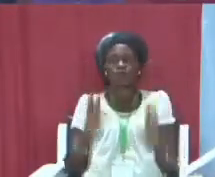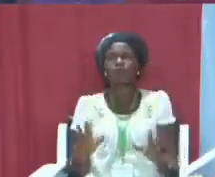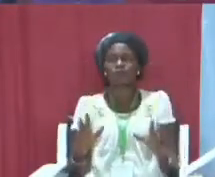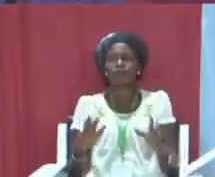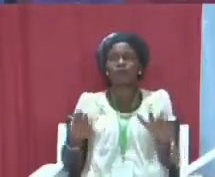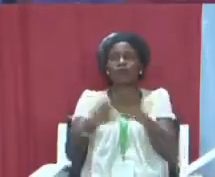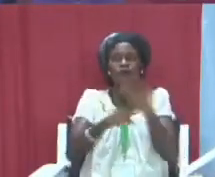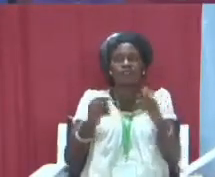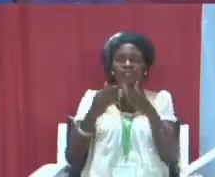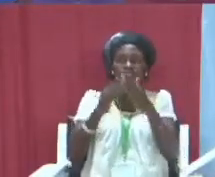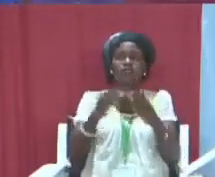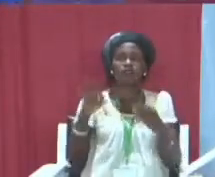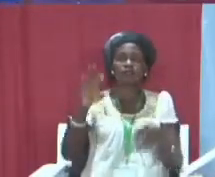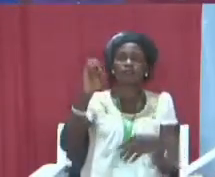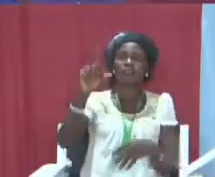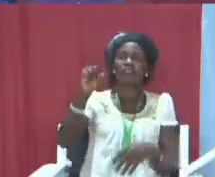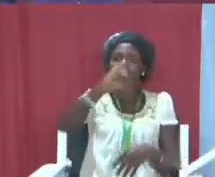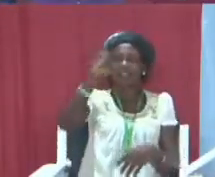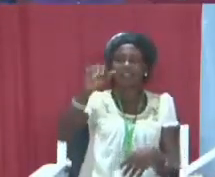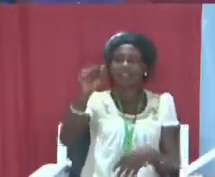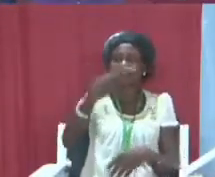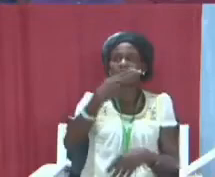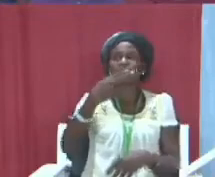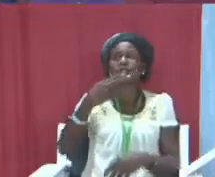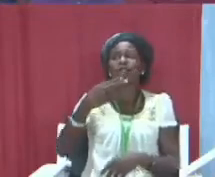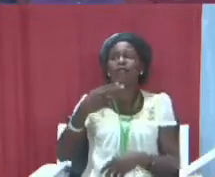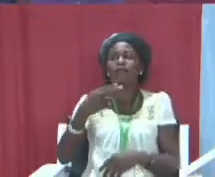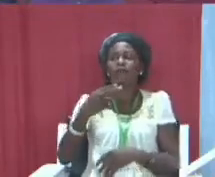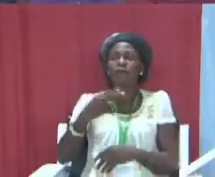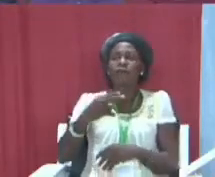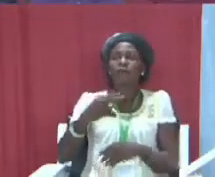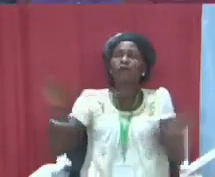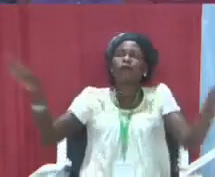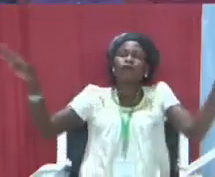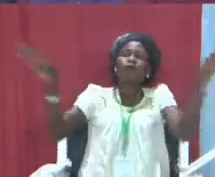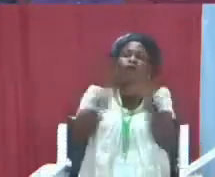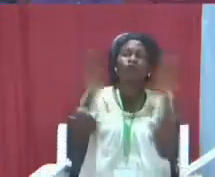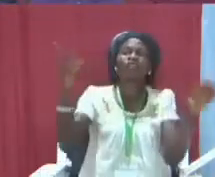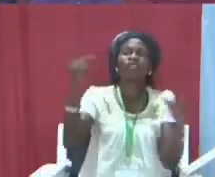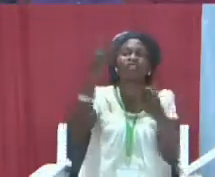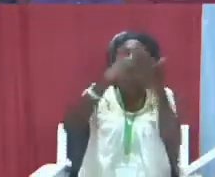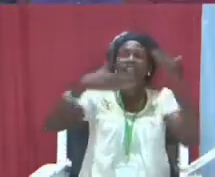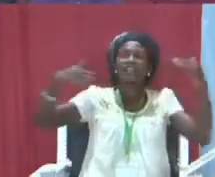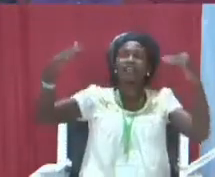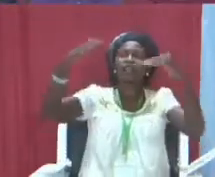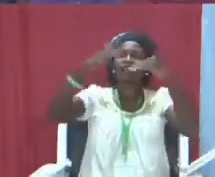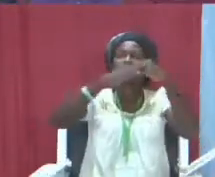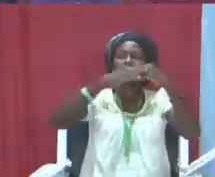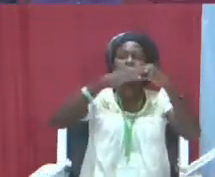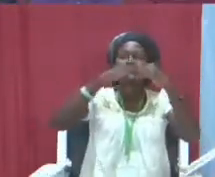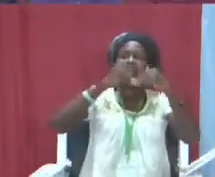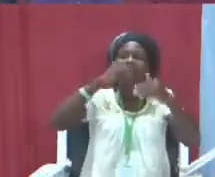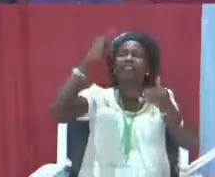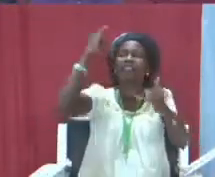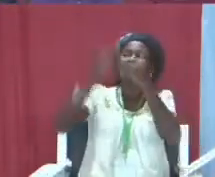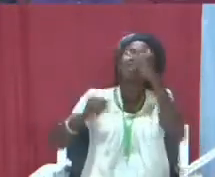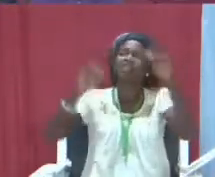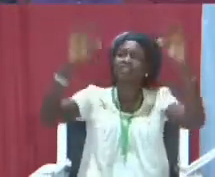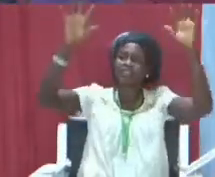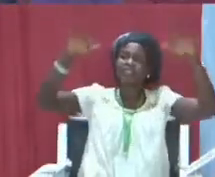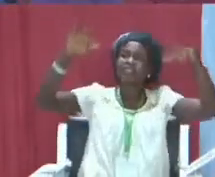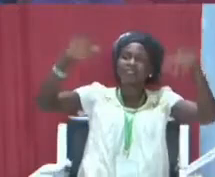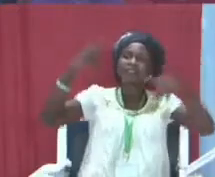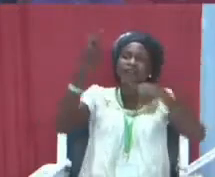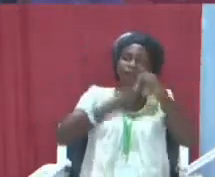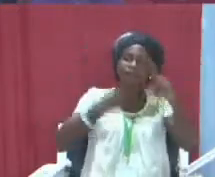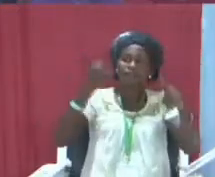under the leadership of Elijah, blocked the heavens and held back rain and dew from